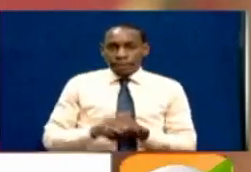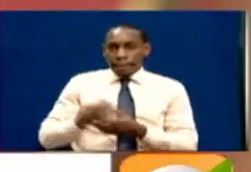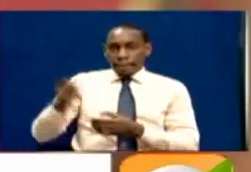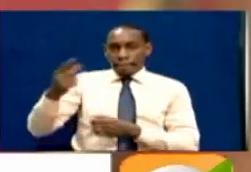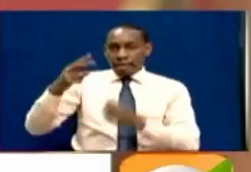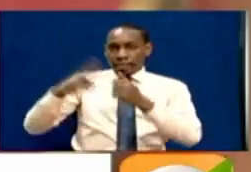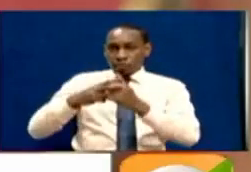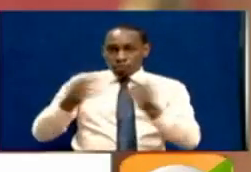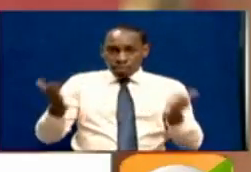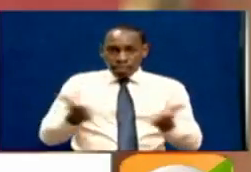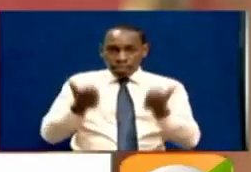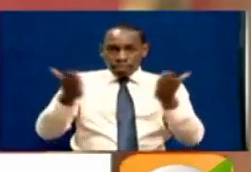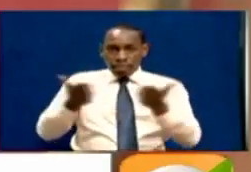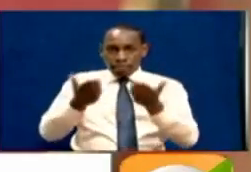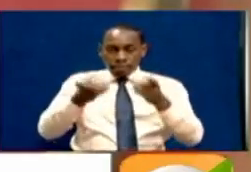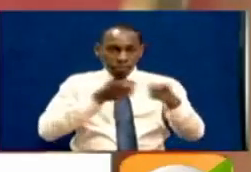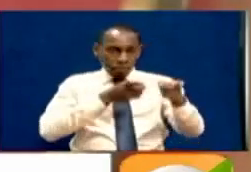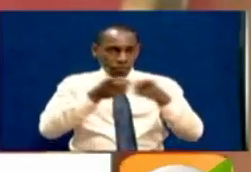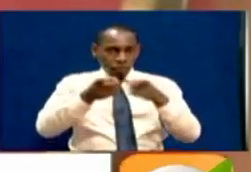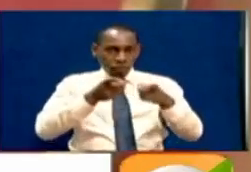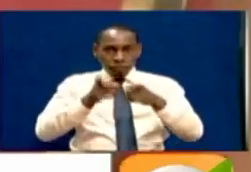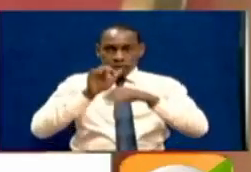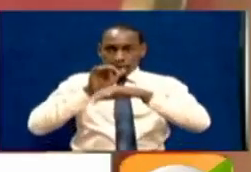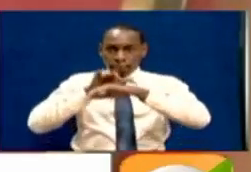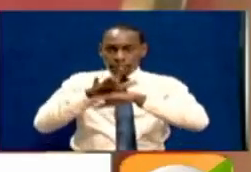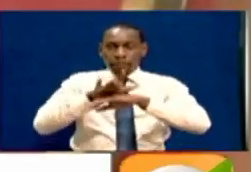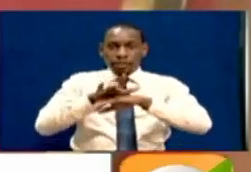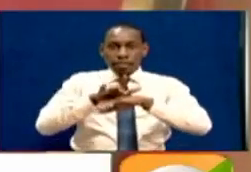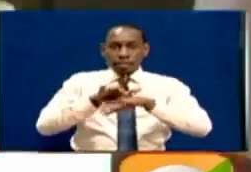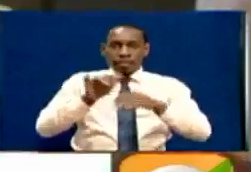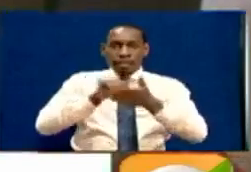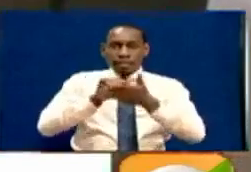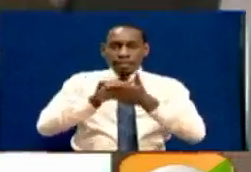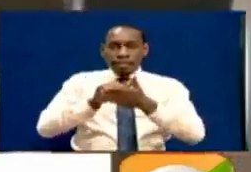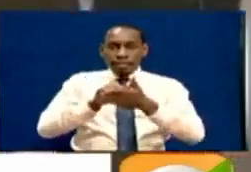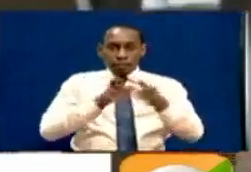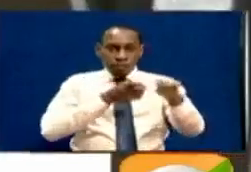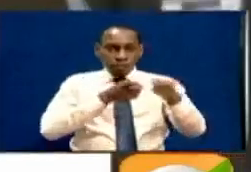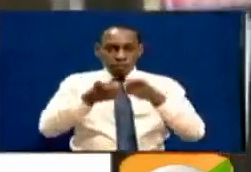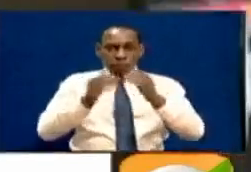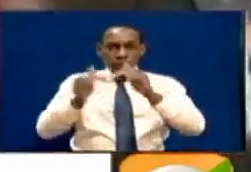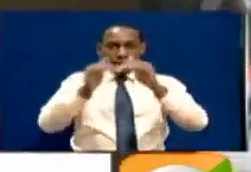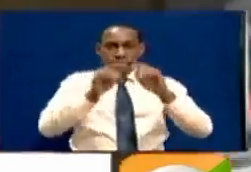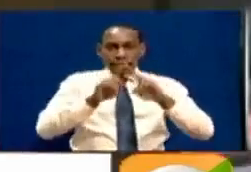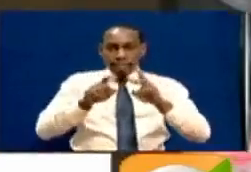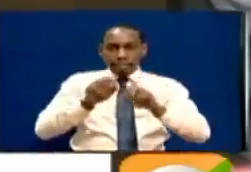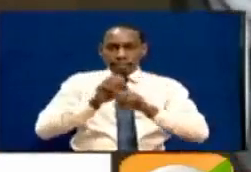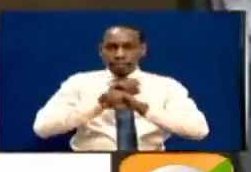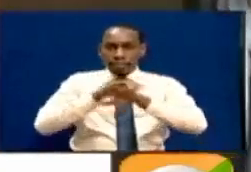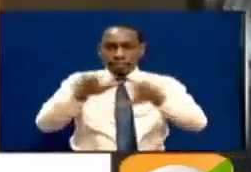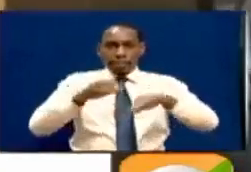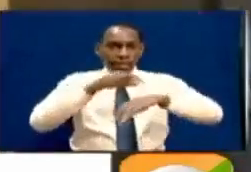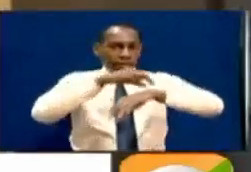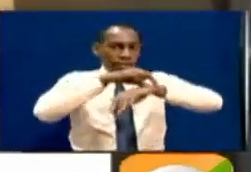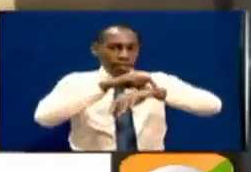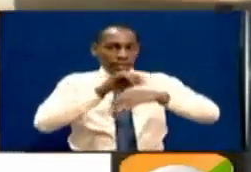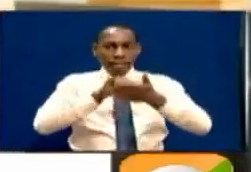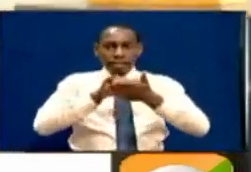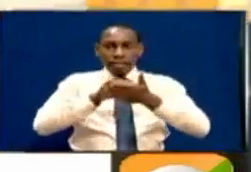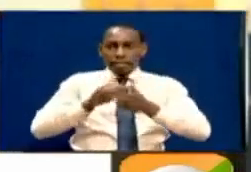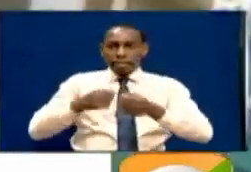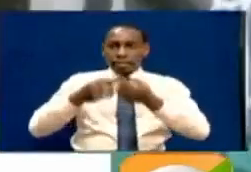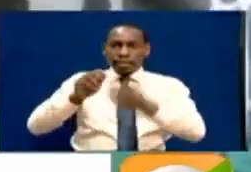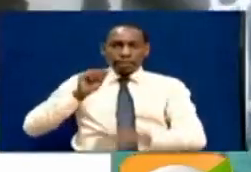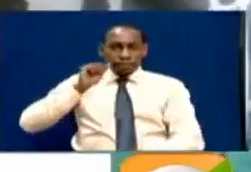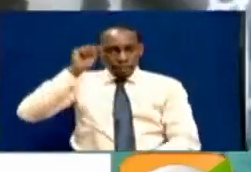July, inspired by her own suppression of the viral load to undetectable levels, Tina started distributing alarm wristwatches to